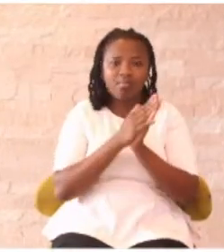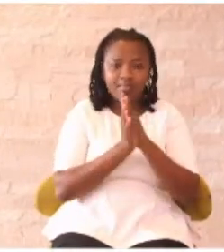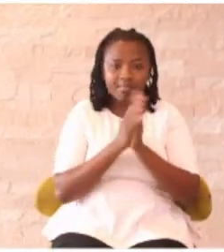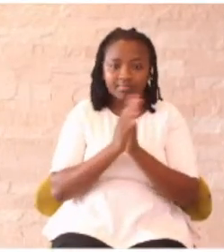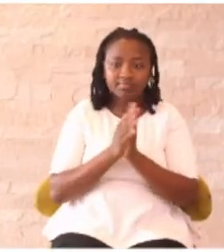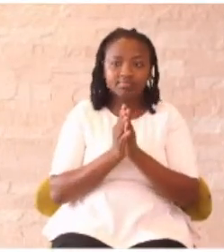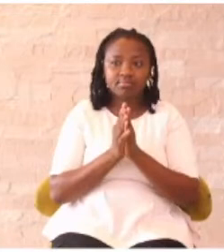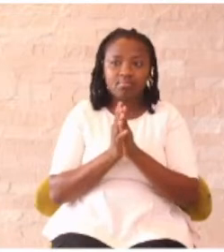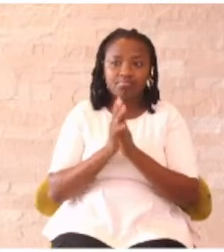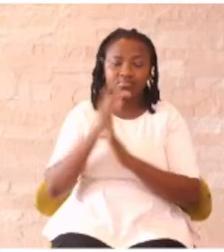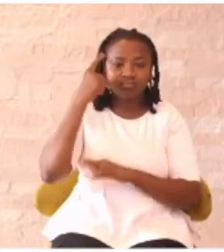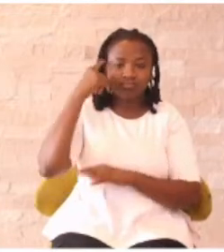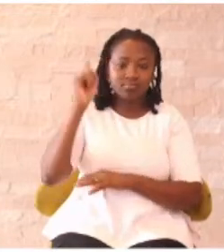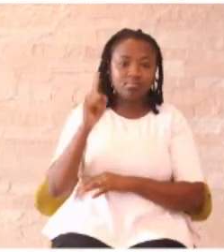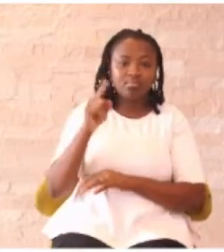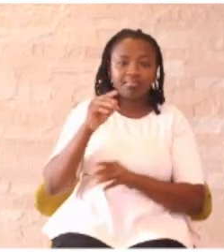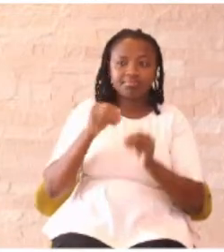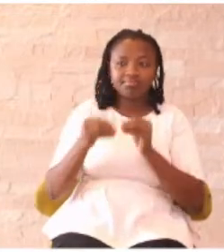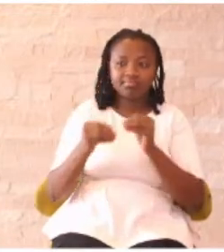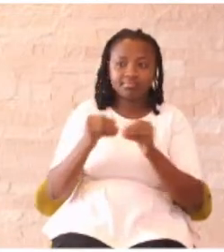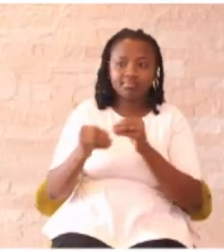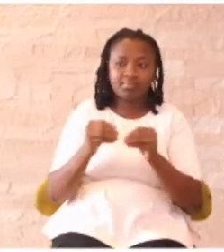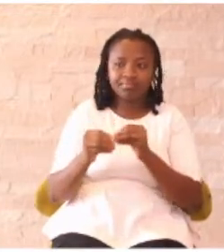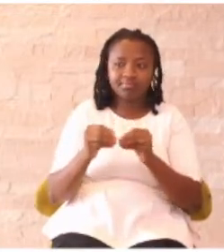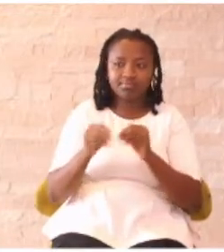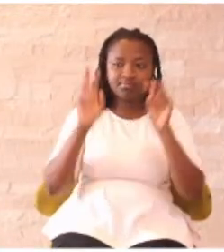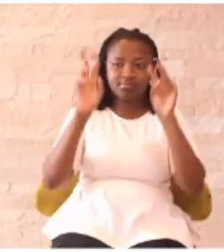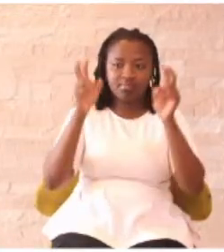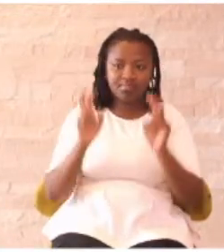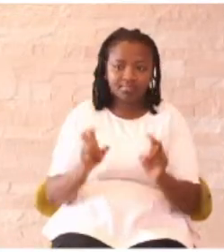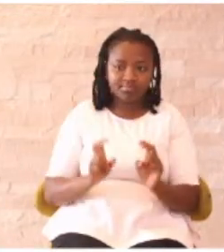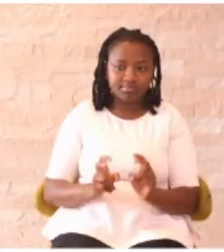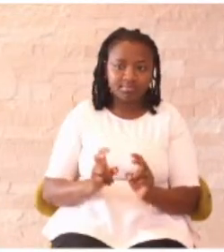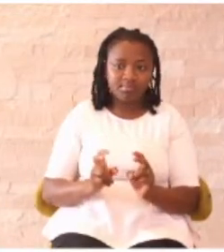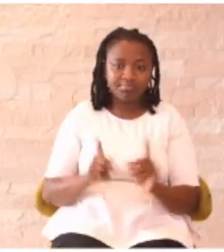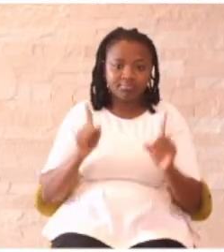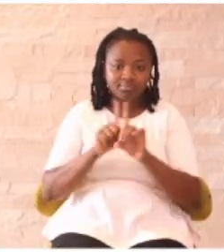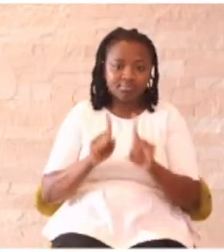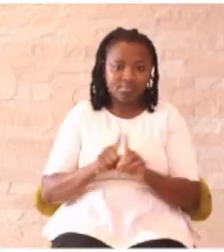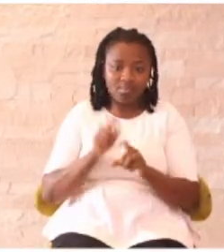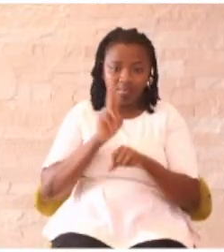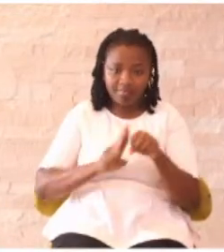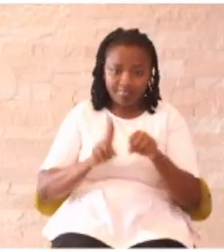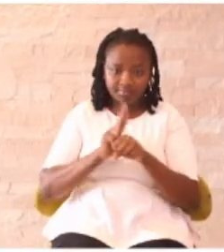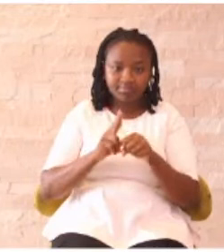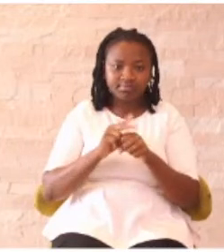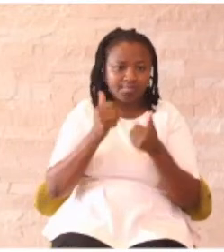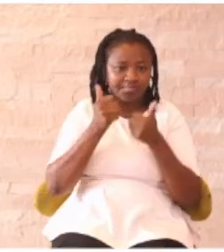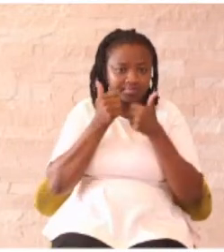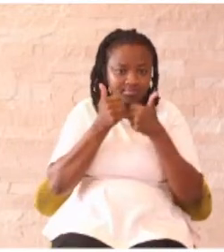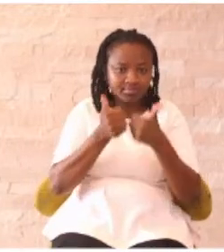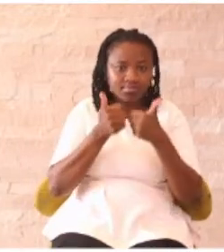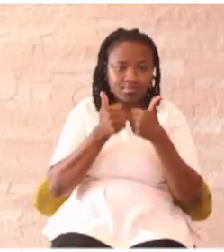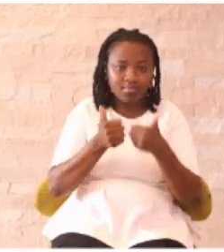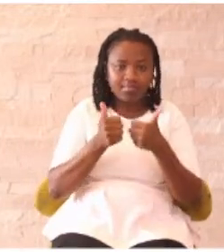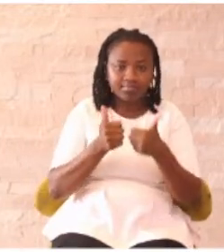allocated time for disability issues and use appropriate